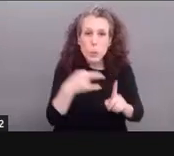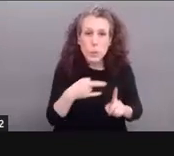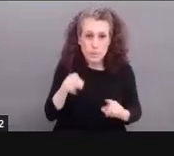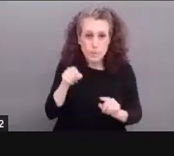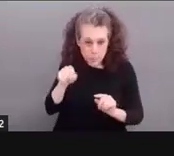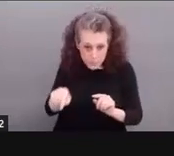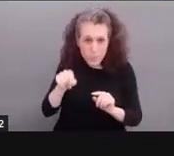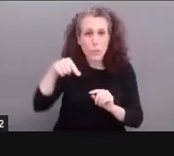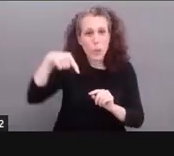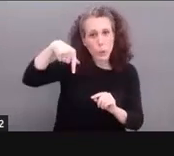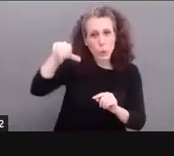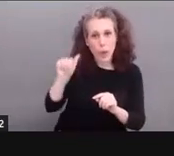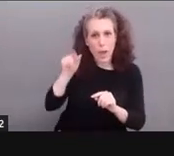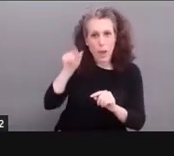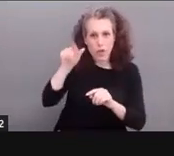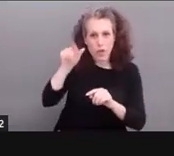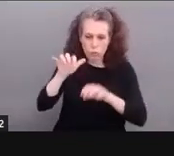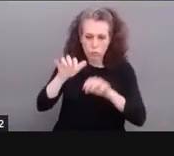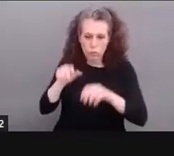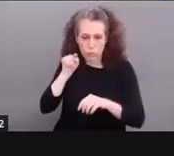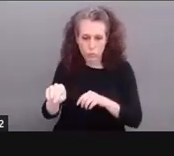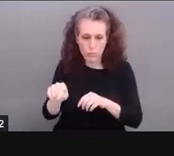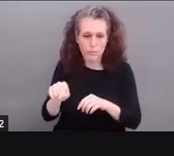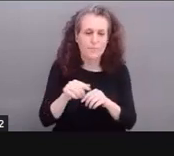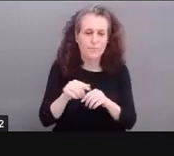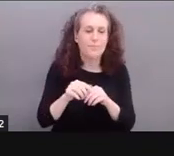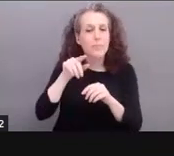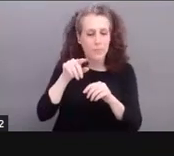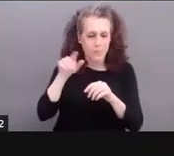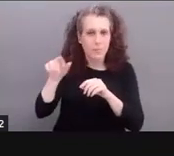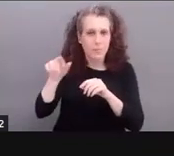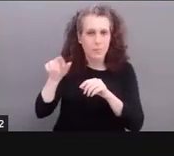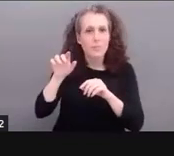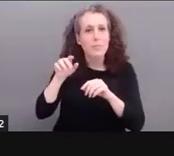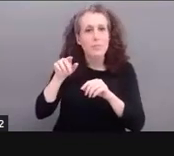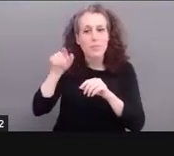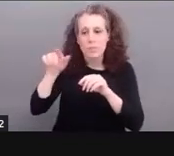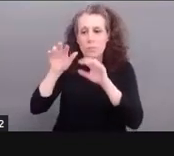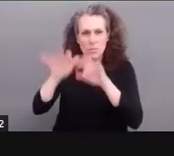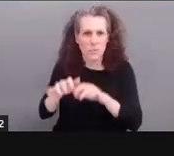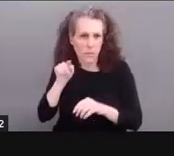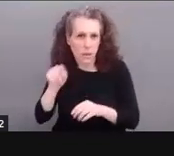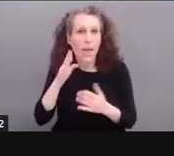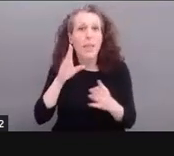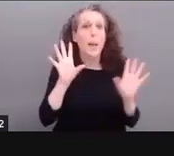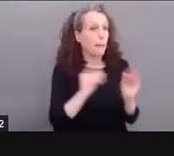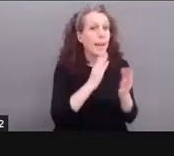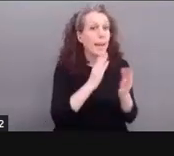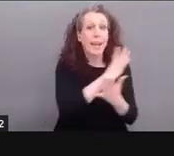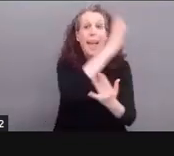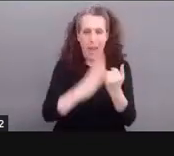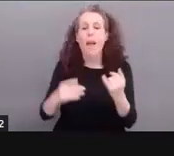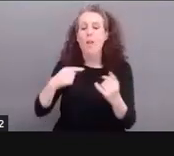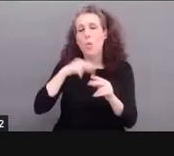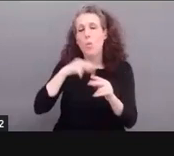and your questions and answers will be moderated and answers at the very end of the meeting, as you can